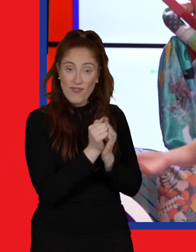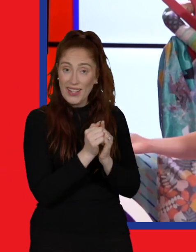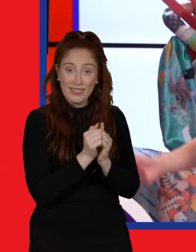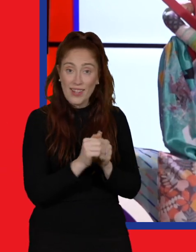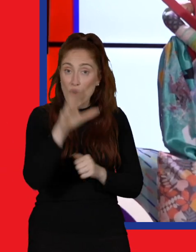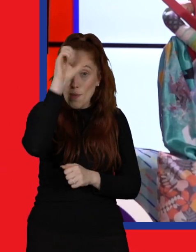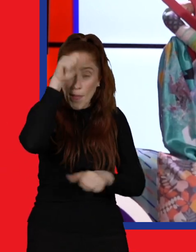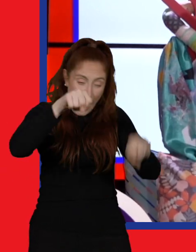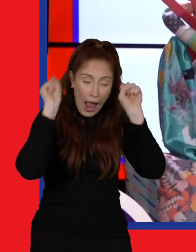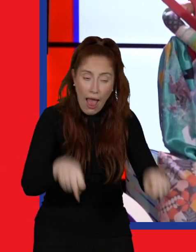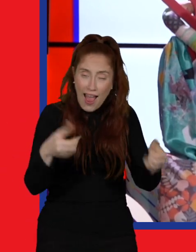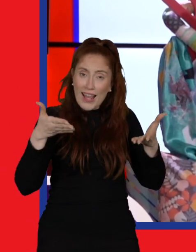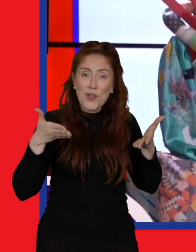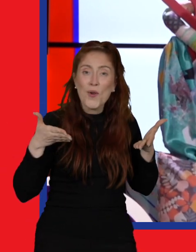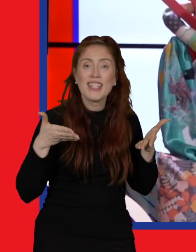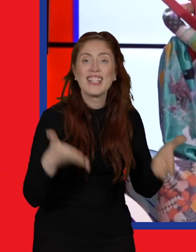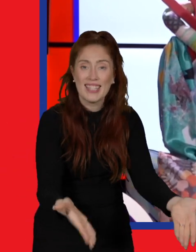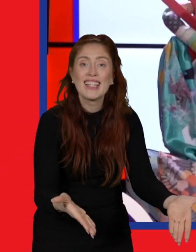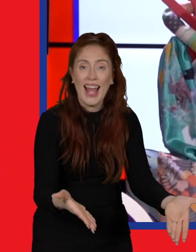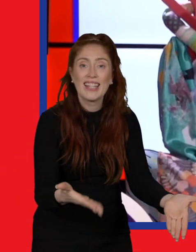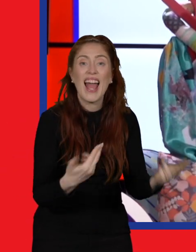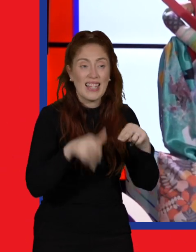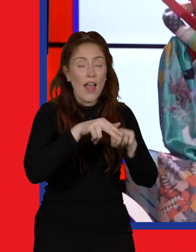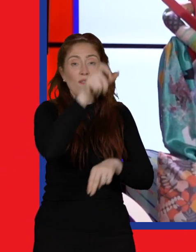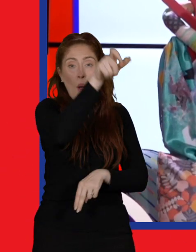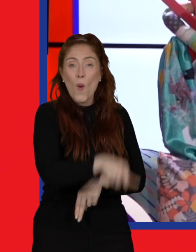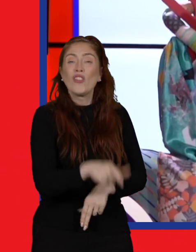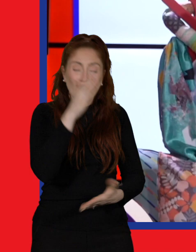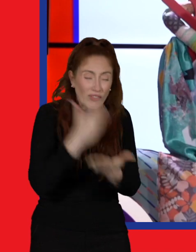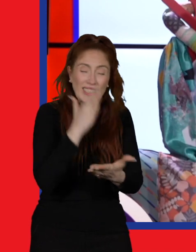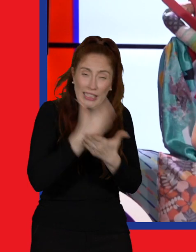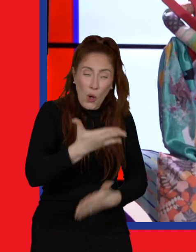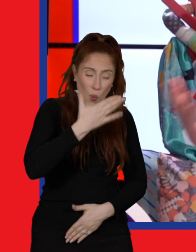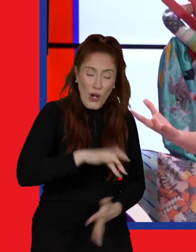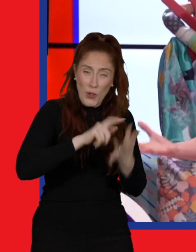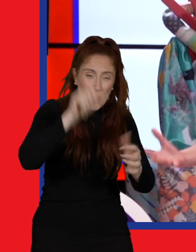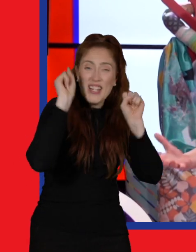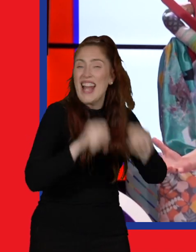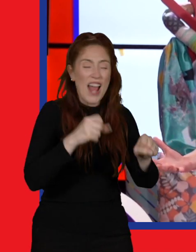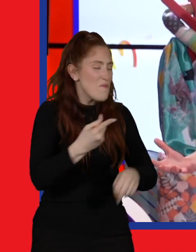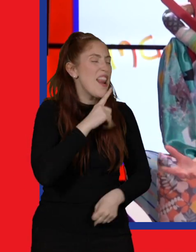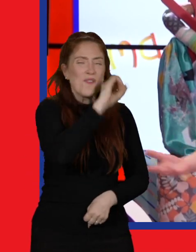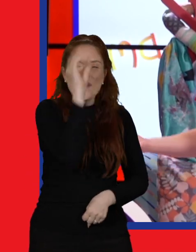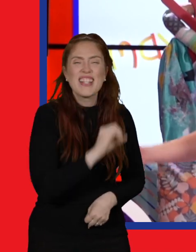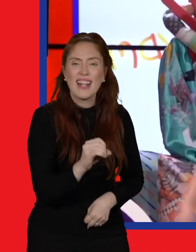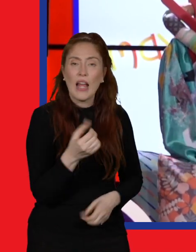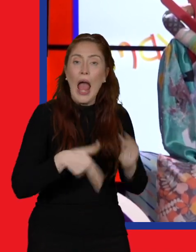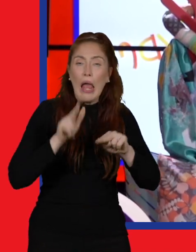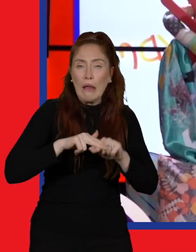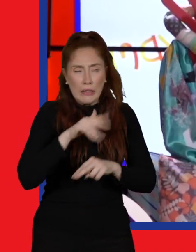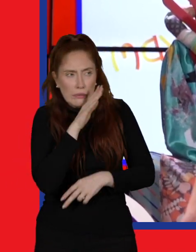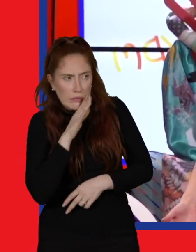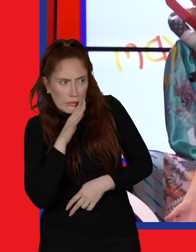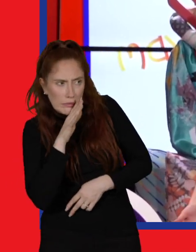We sure have, Finn. Just remember, enthusiastic and affirmative consent is when someone really wants to do something,